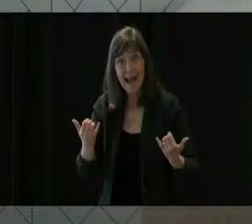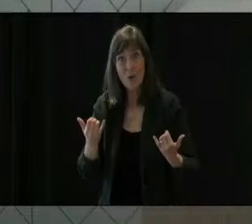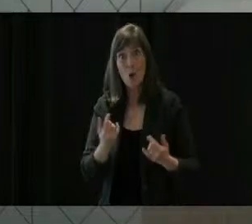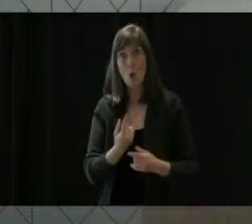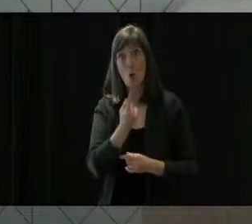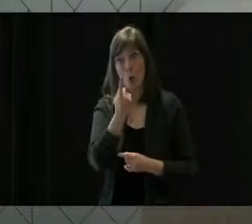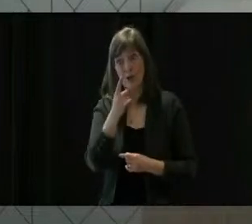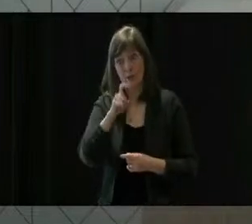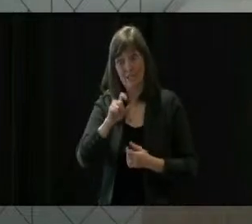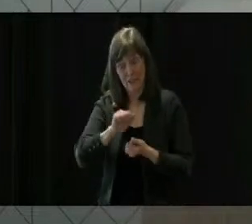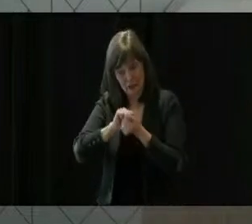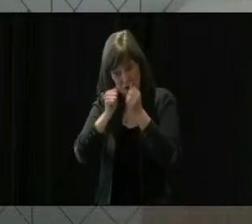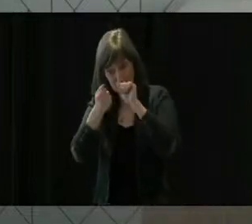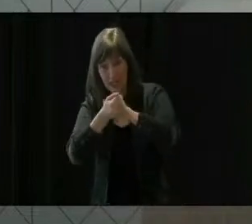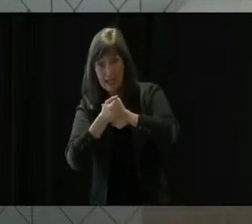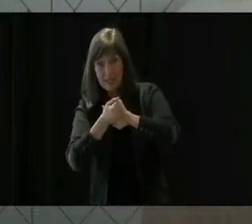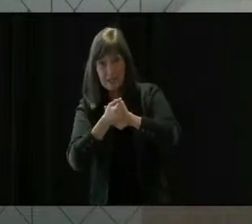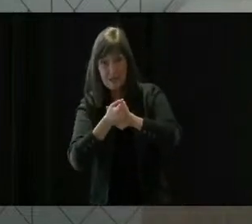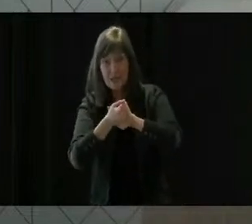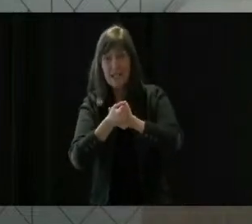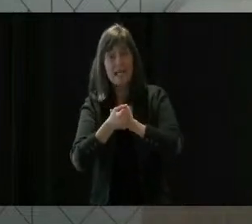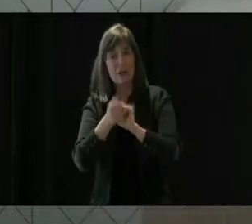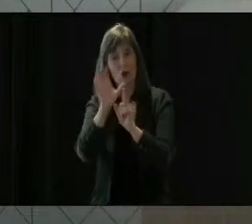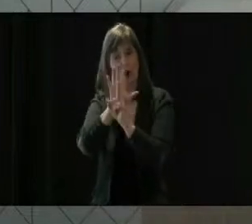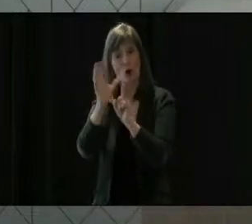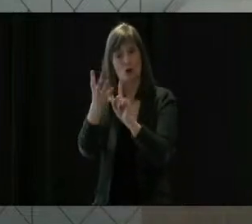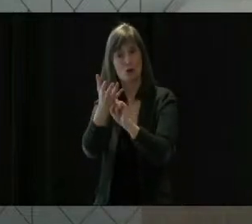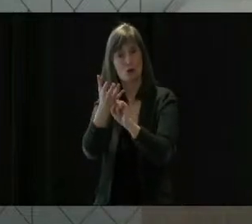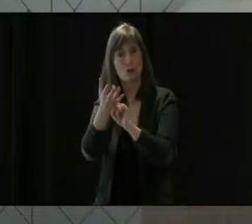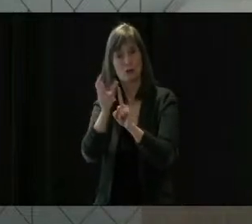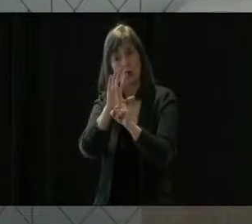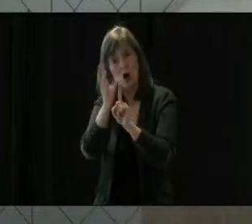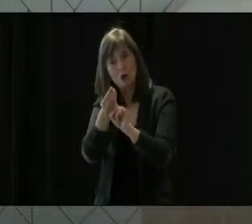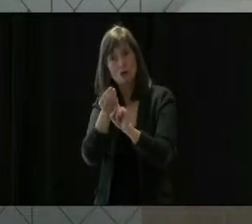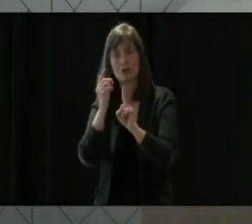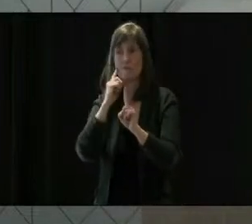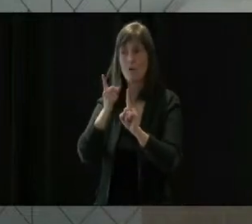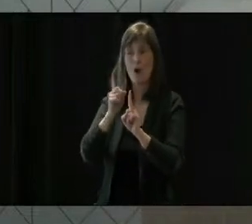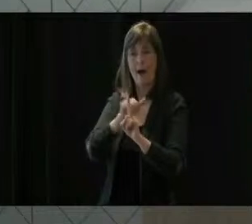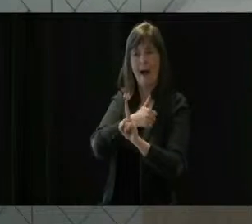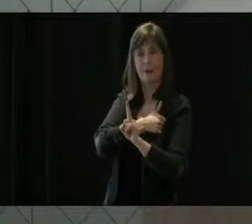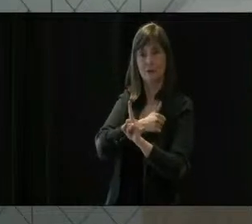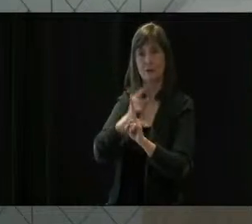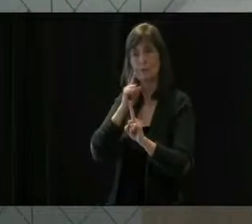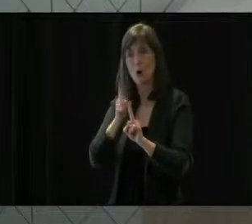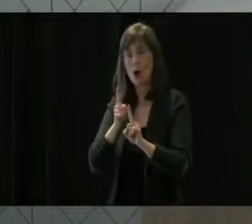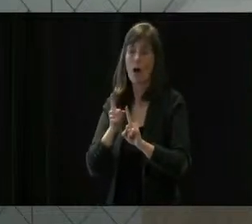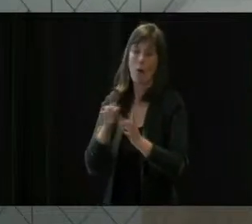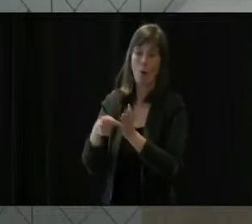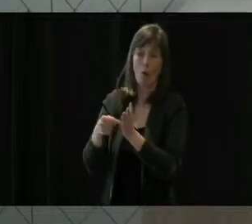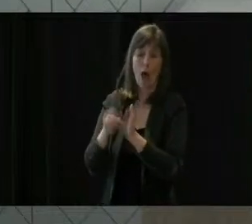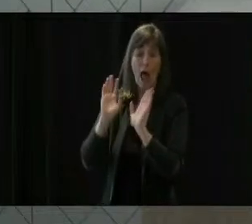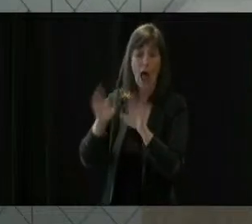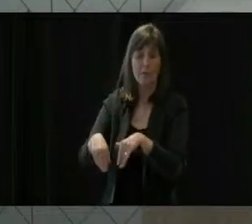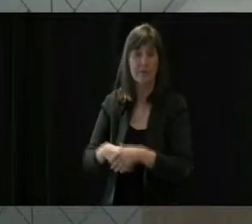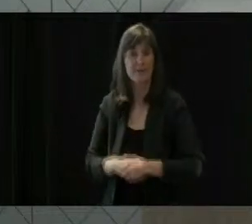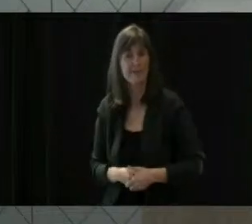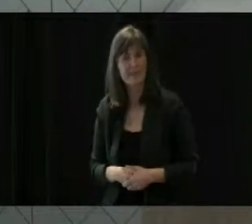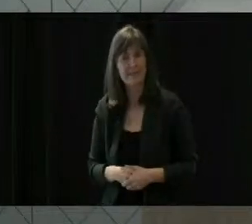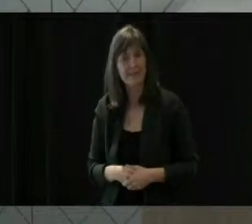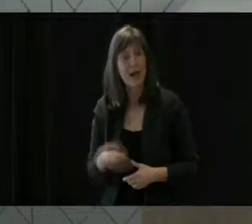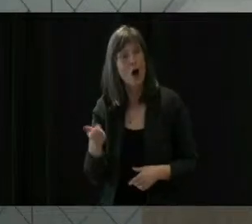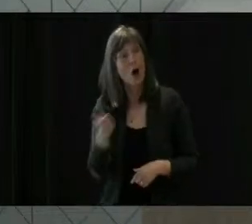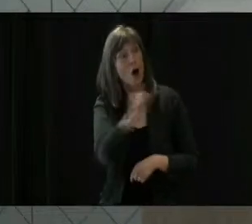side to reinstill a culture. What we could have done, other countries in the world